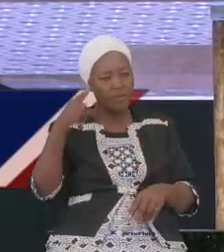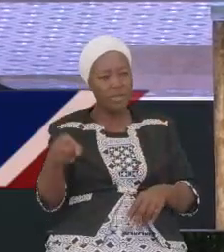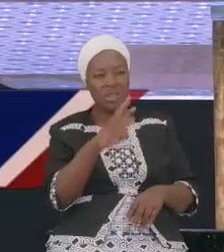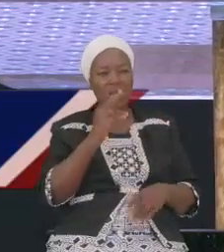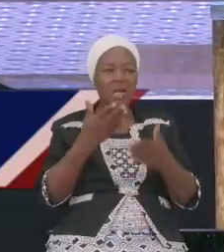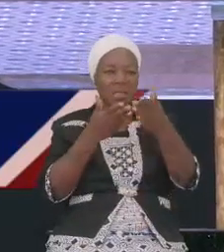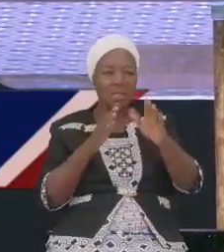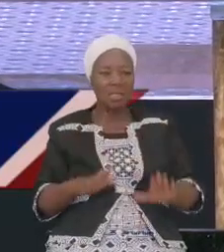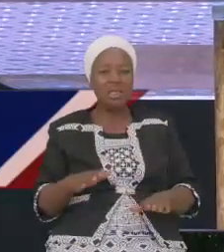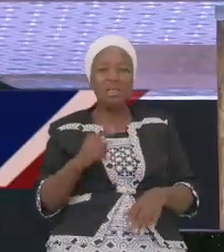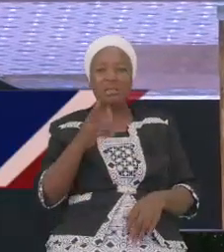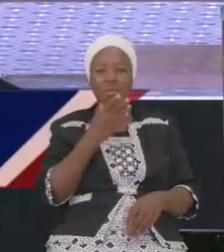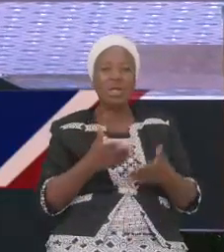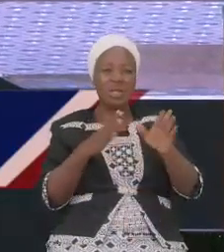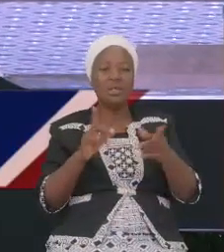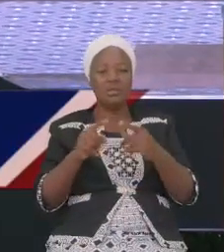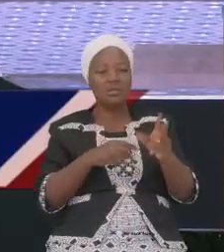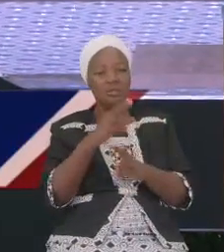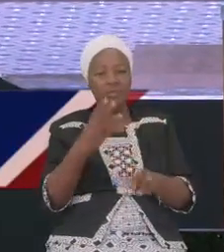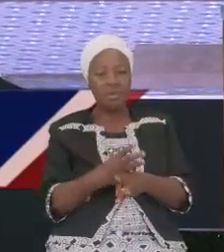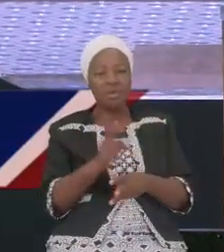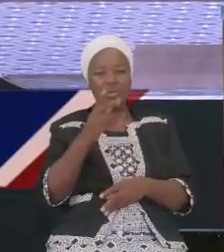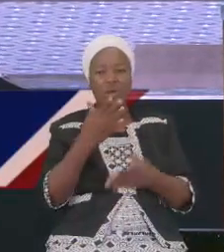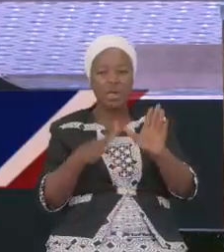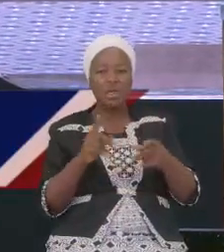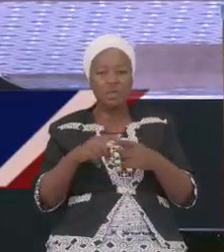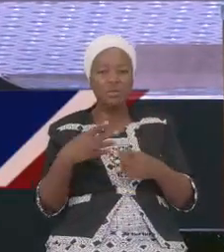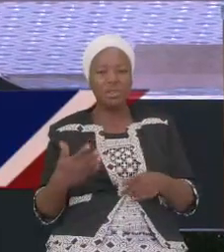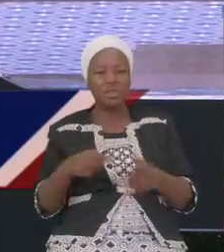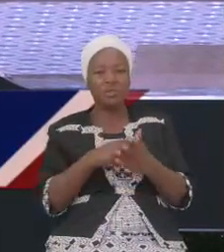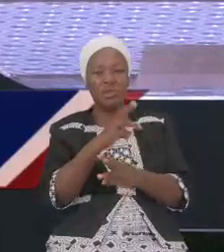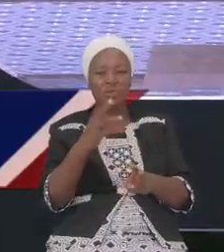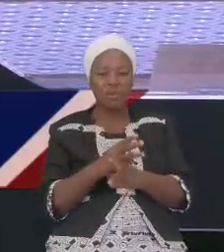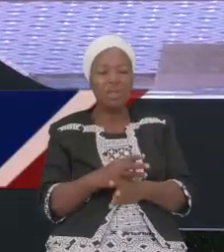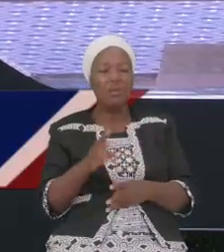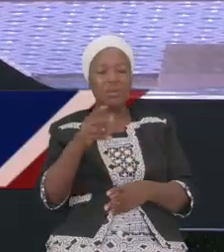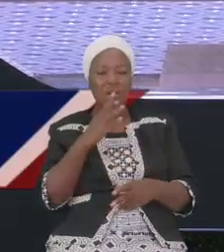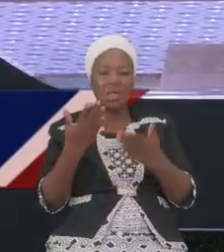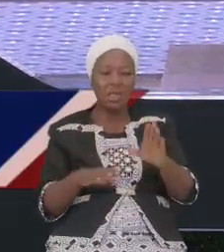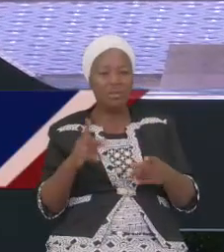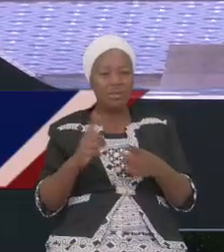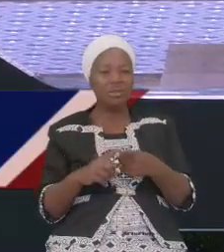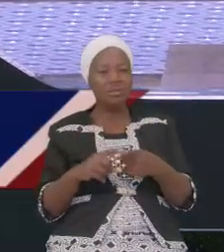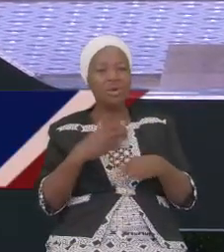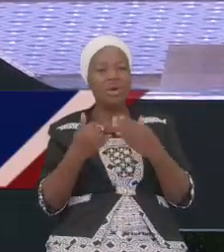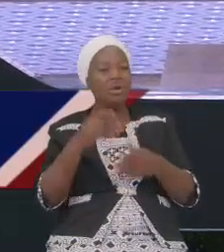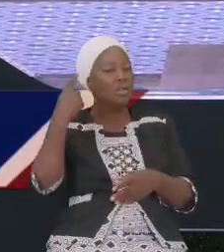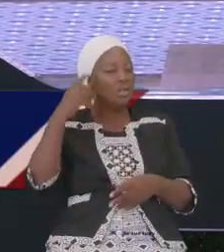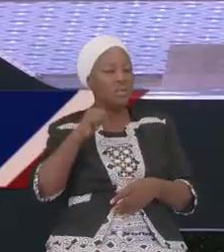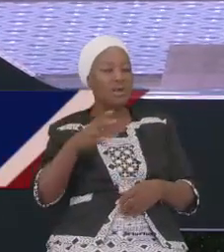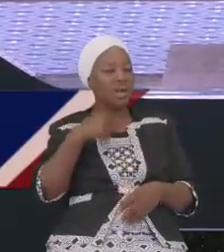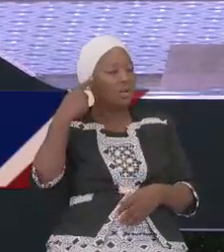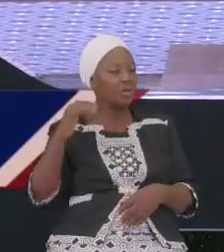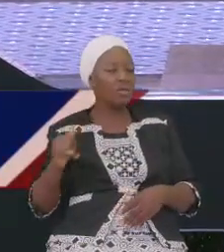dead. You are dead to the world. You are dead to the things of the world. You are dead to all the silver and gold and all